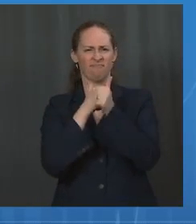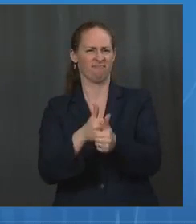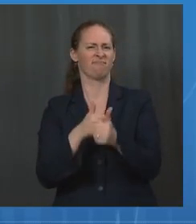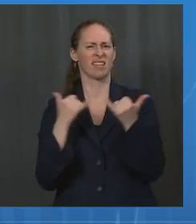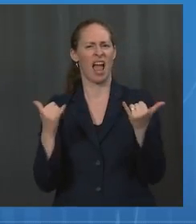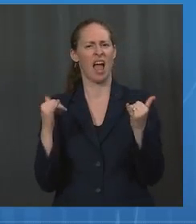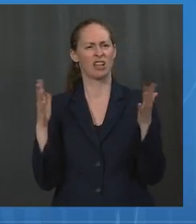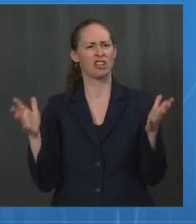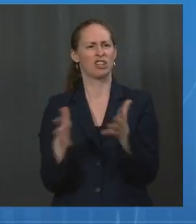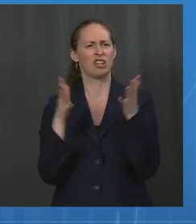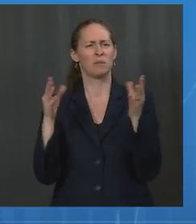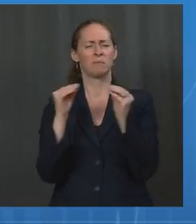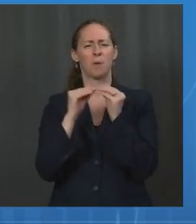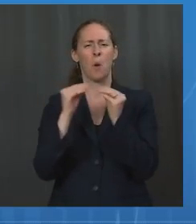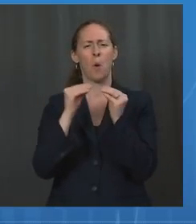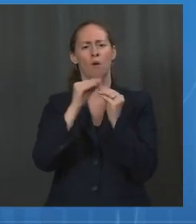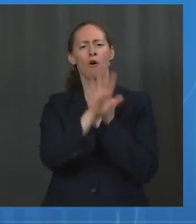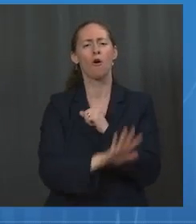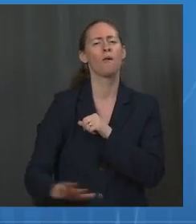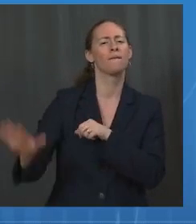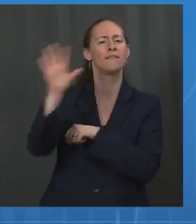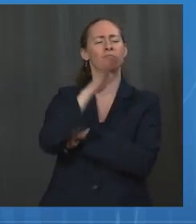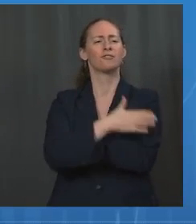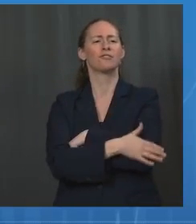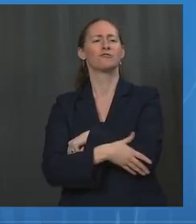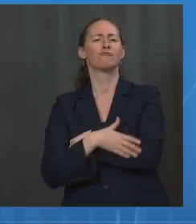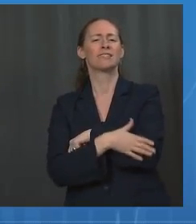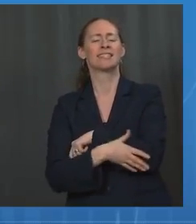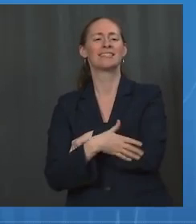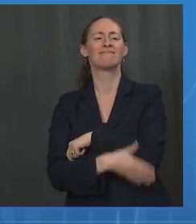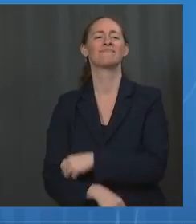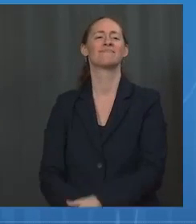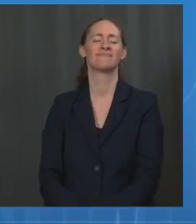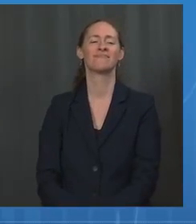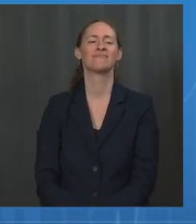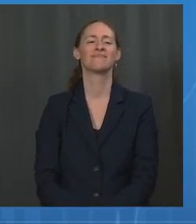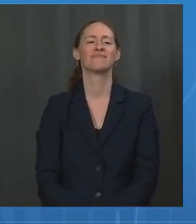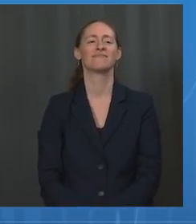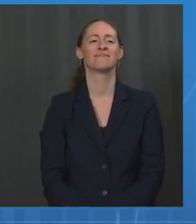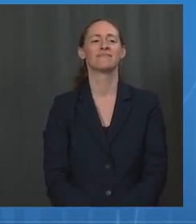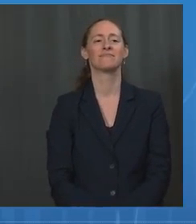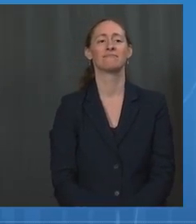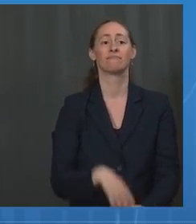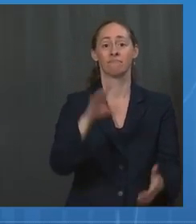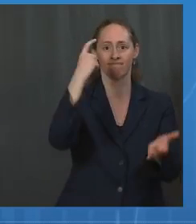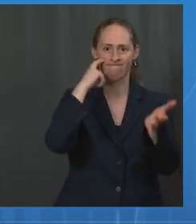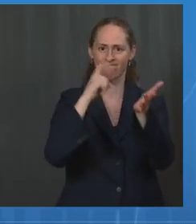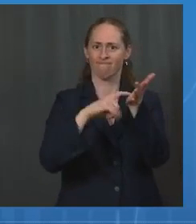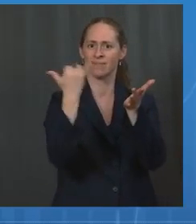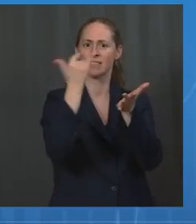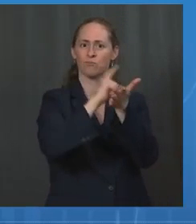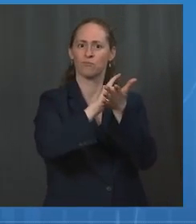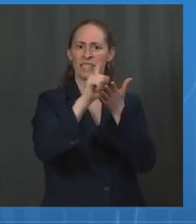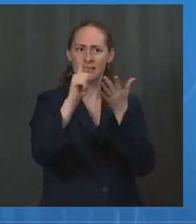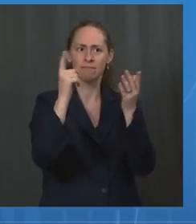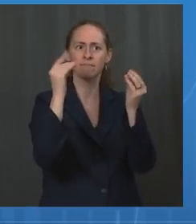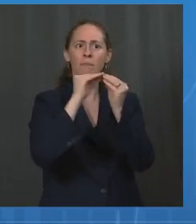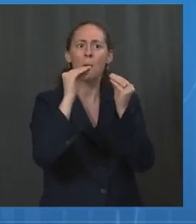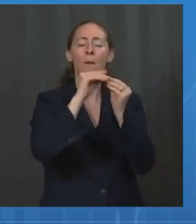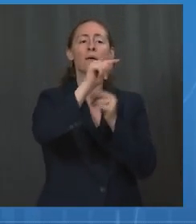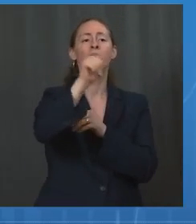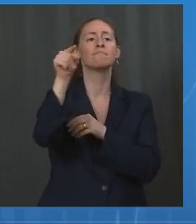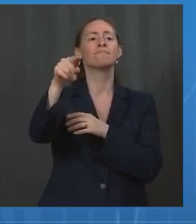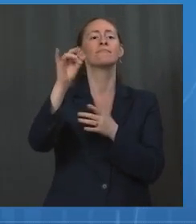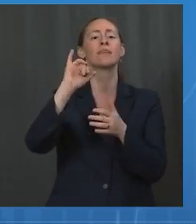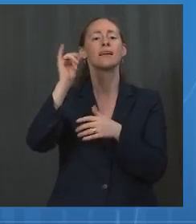the country. Just since Monday, more employers are stepping up, including Disney, Deloitte, and the city